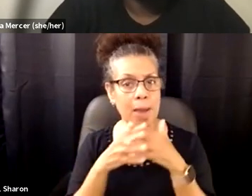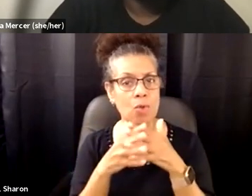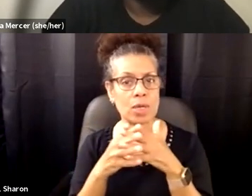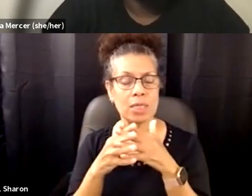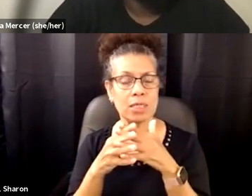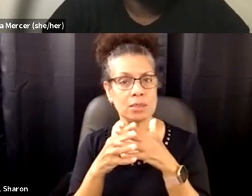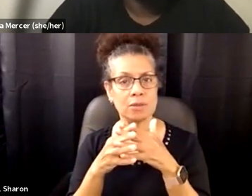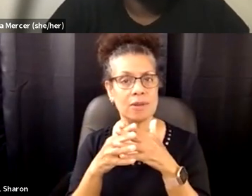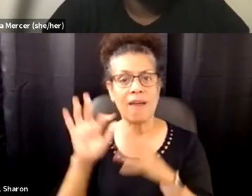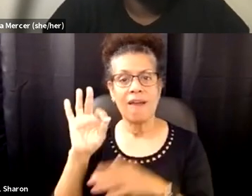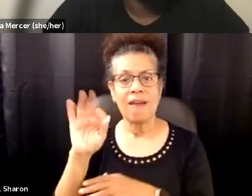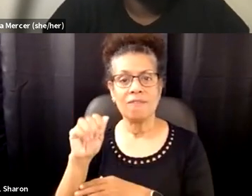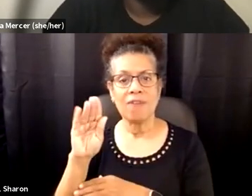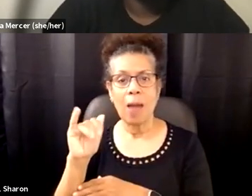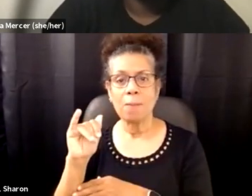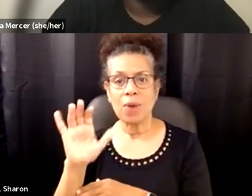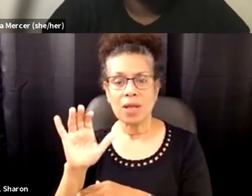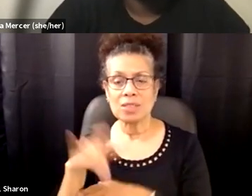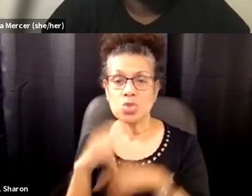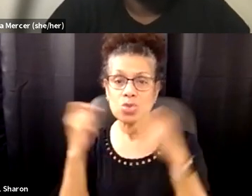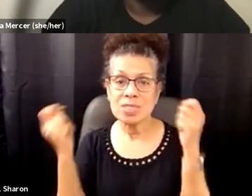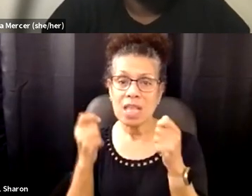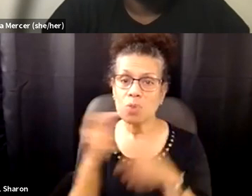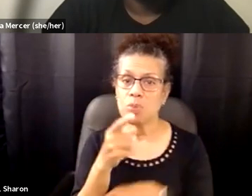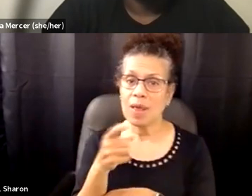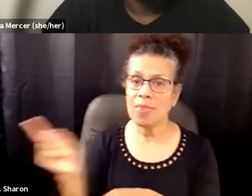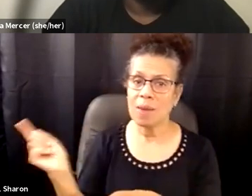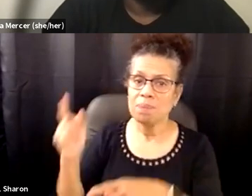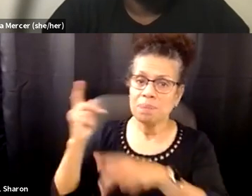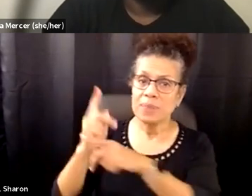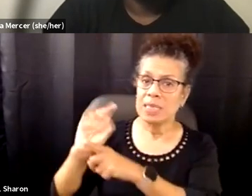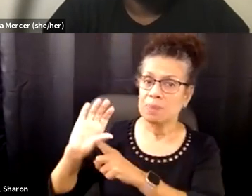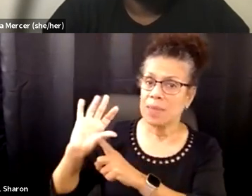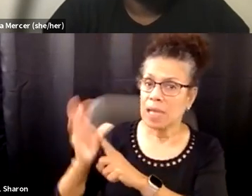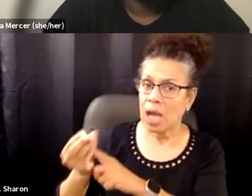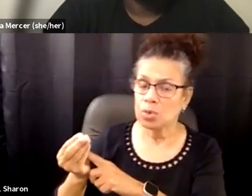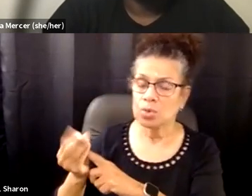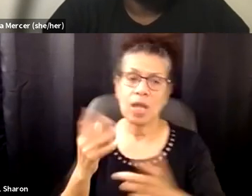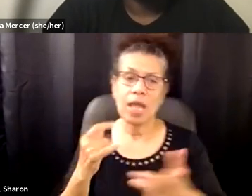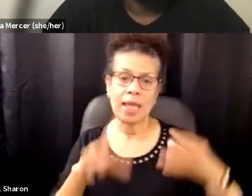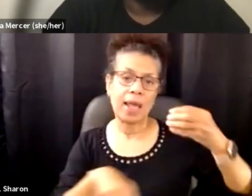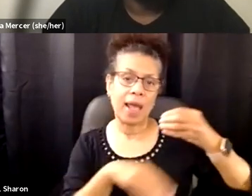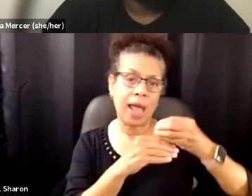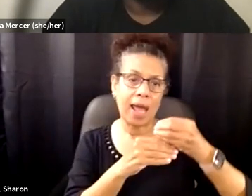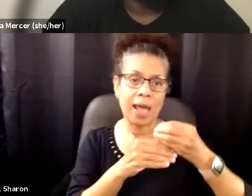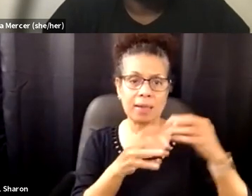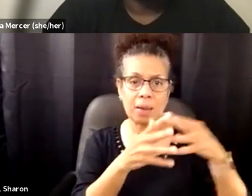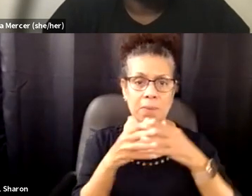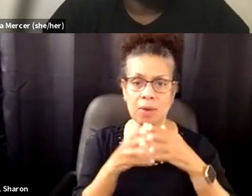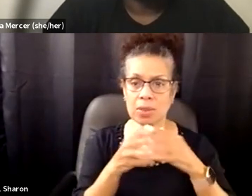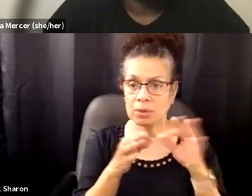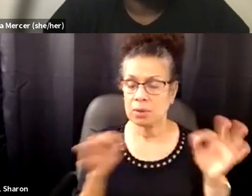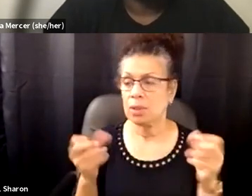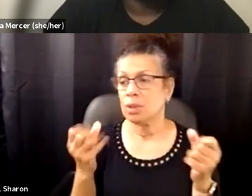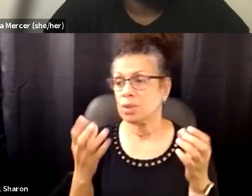and um and celebrate you know celebrate them i think that's really critical and i'd love to see that um soon as soon as we